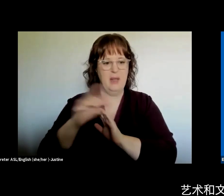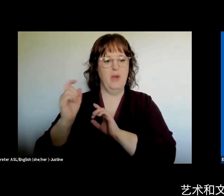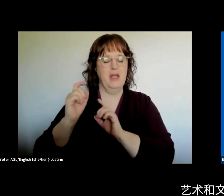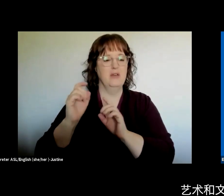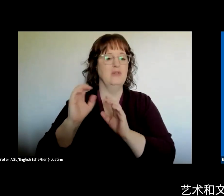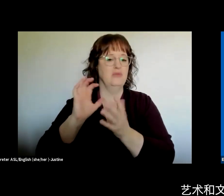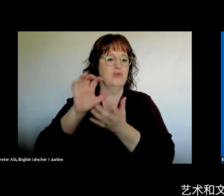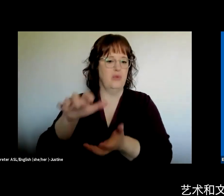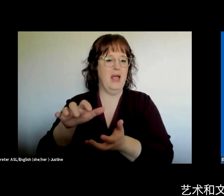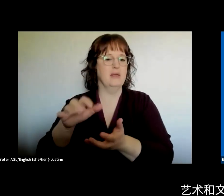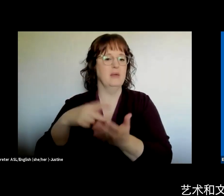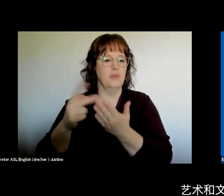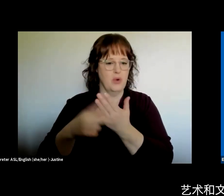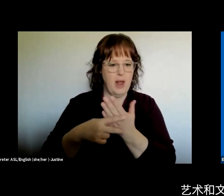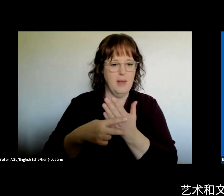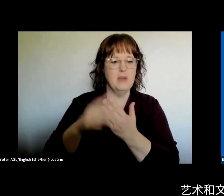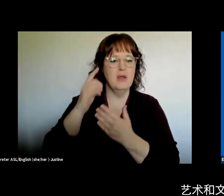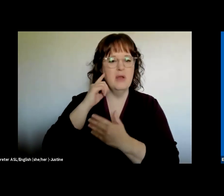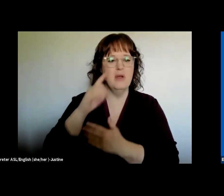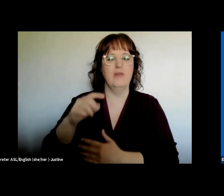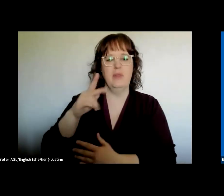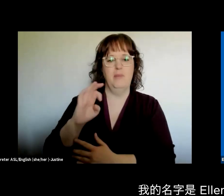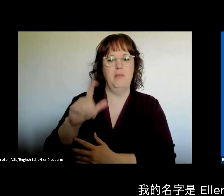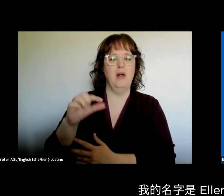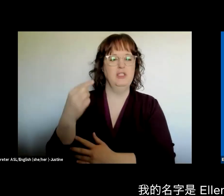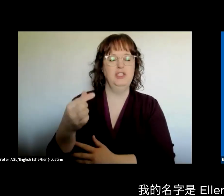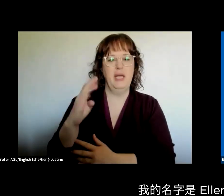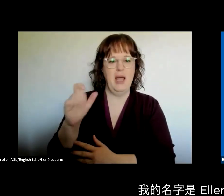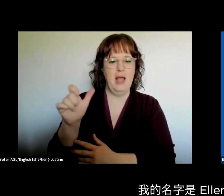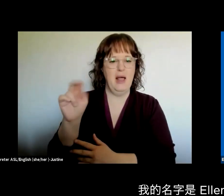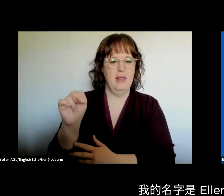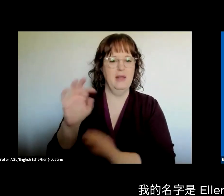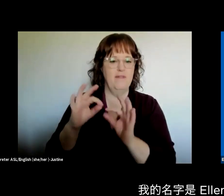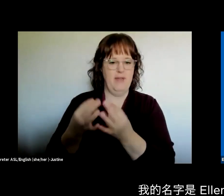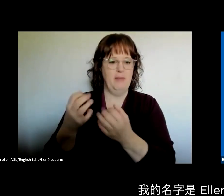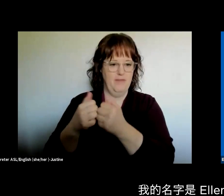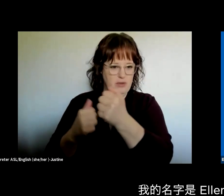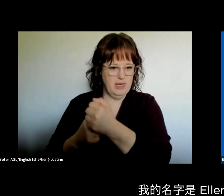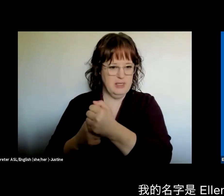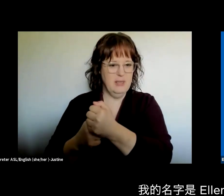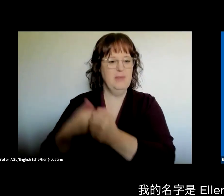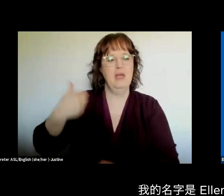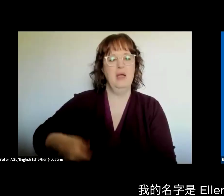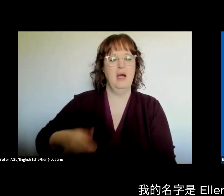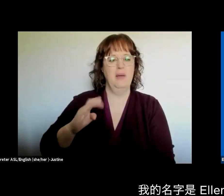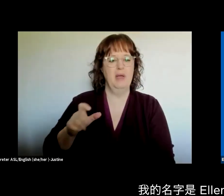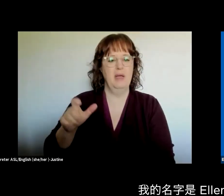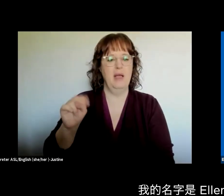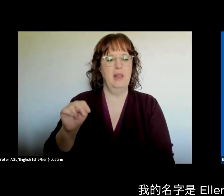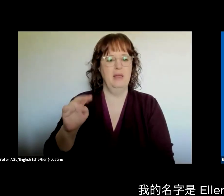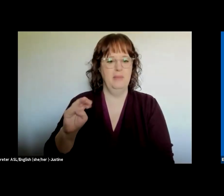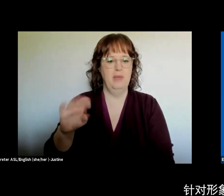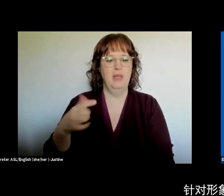for Washington State's arts and cultural organizations. My name is Ellen Milligan, and I am the Vice President of Grant Making at Arts